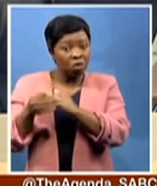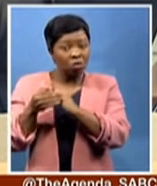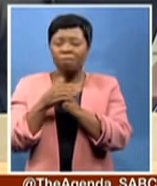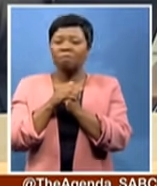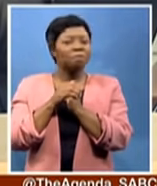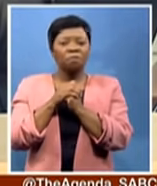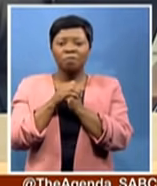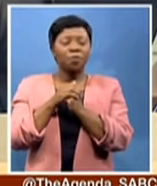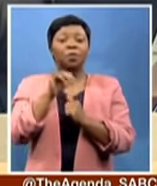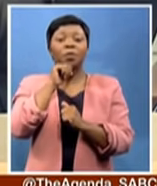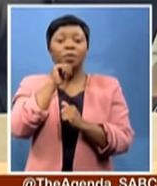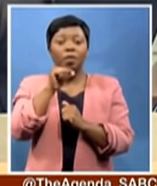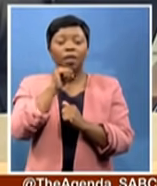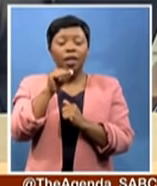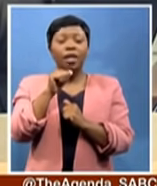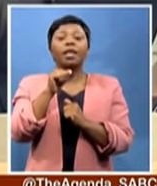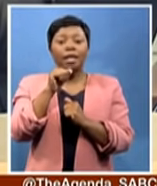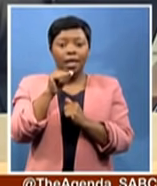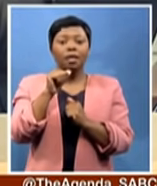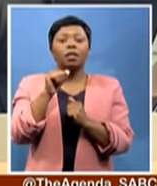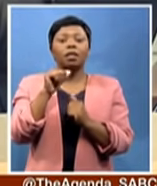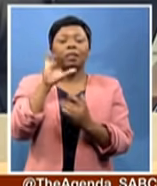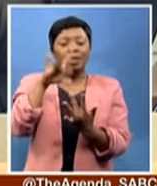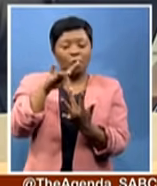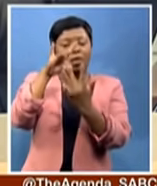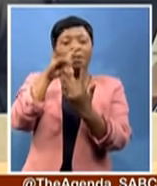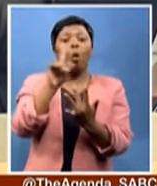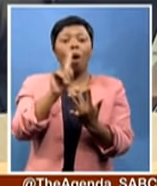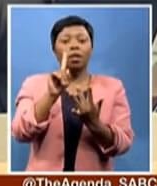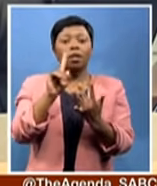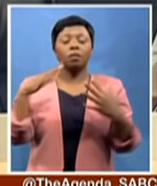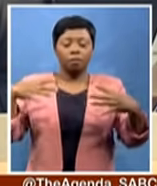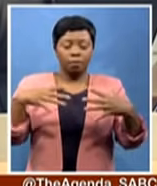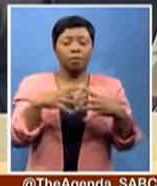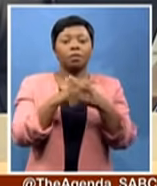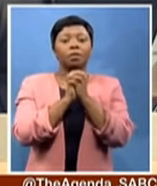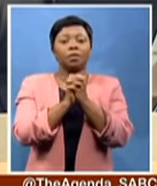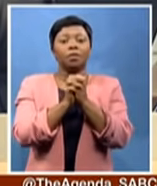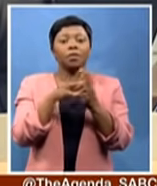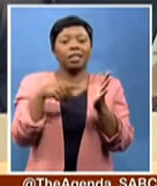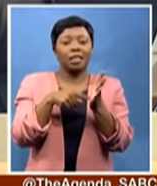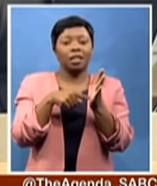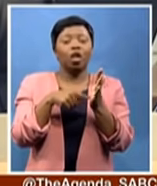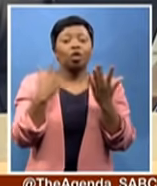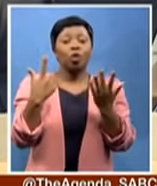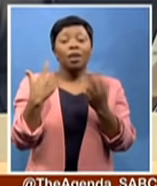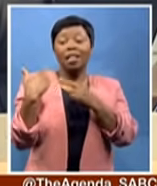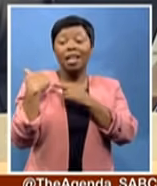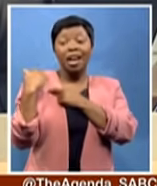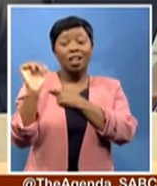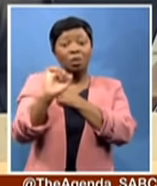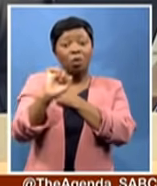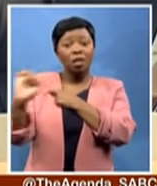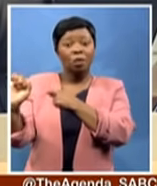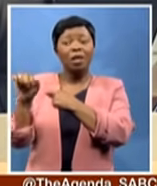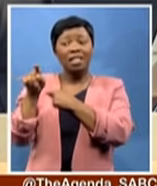responsibility. In accounting for their actions, they must be accountable for their actions